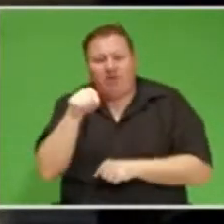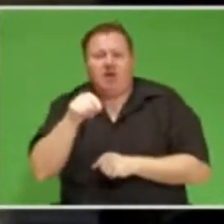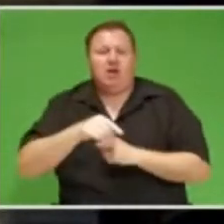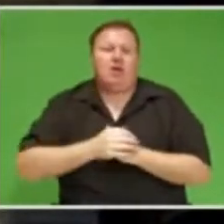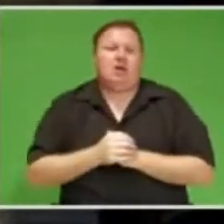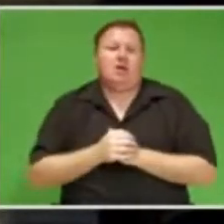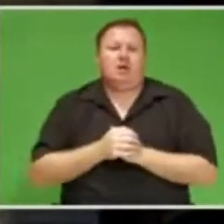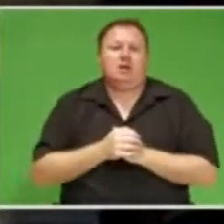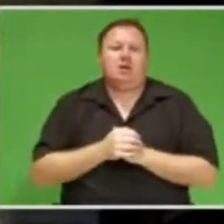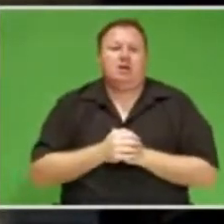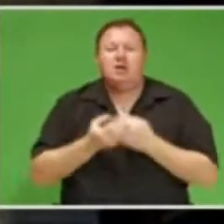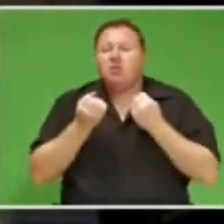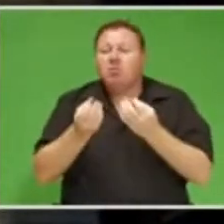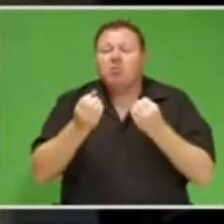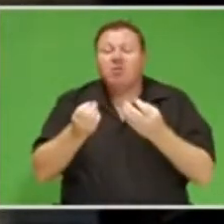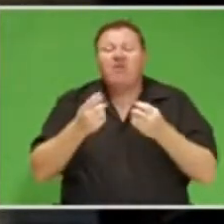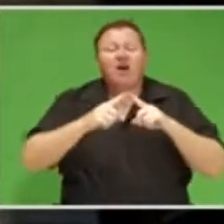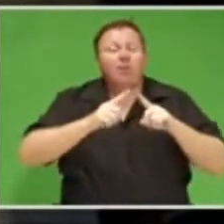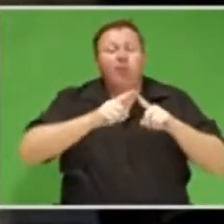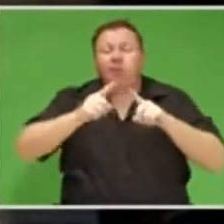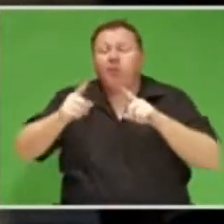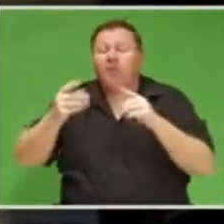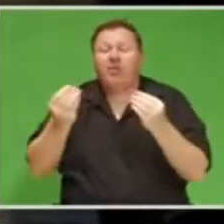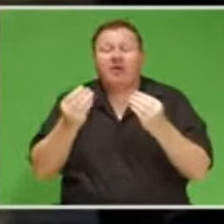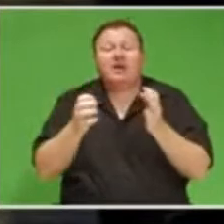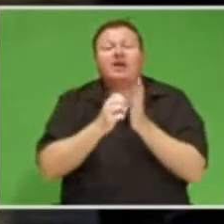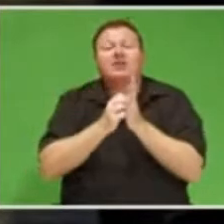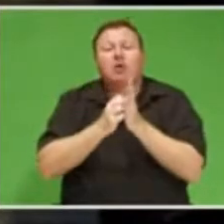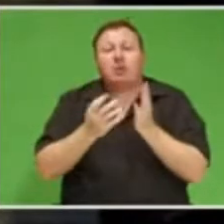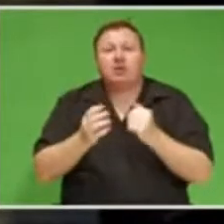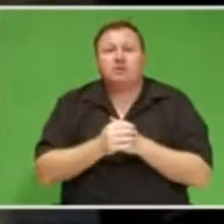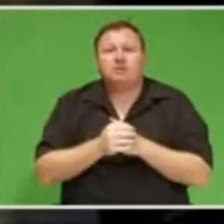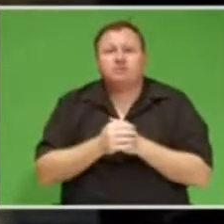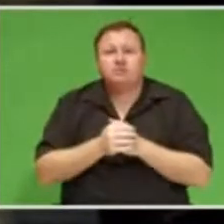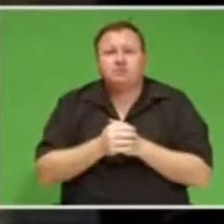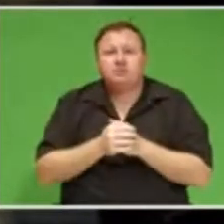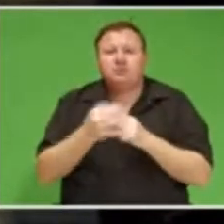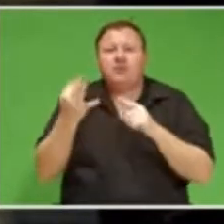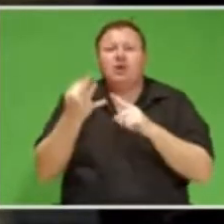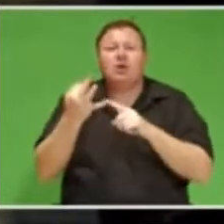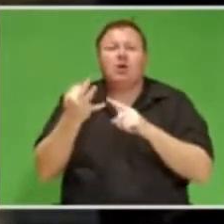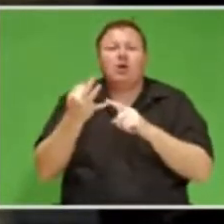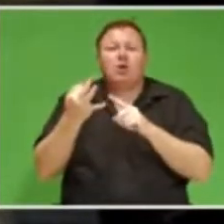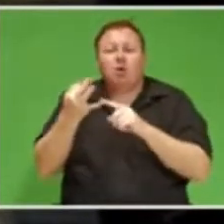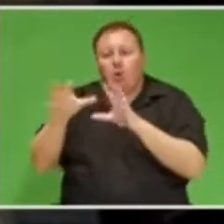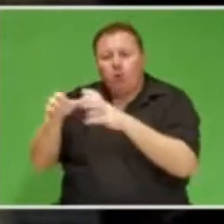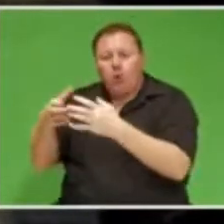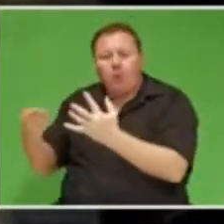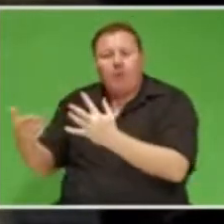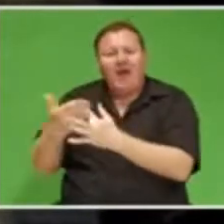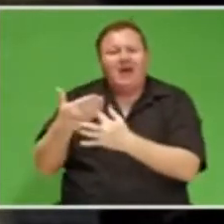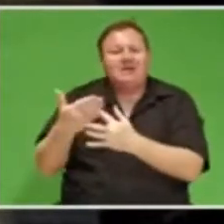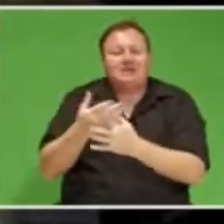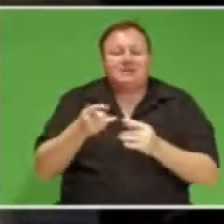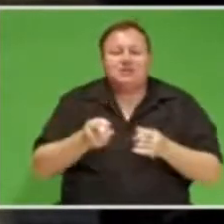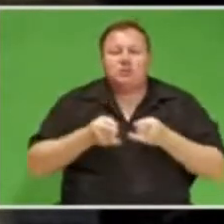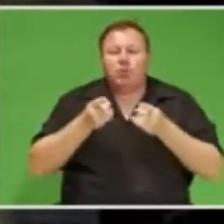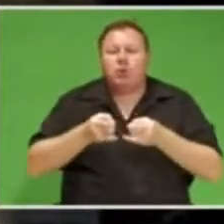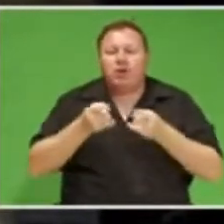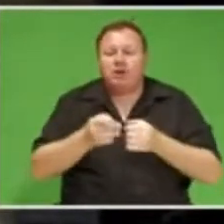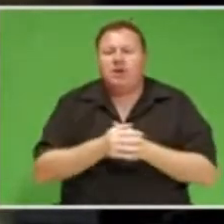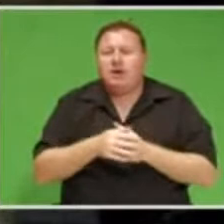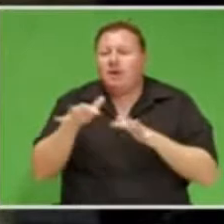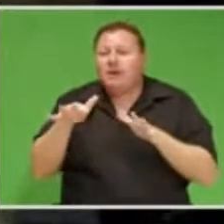providing, amongst other things, for third-party access to our rail network. Those who have